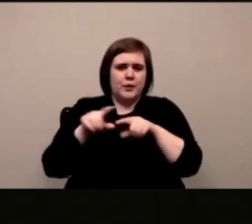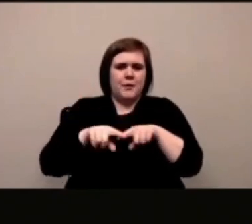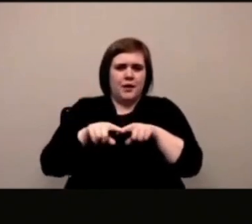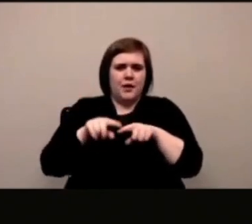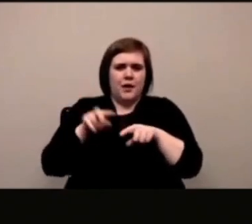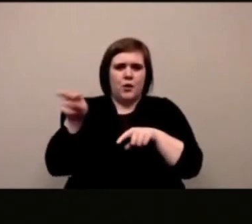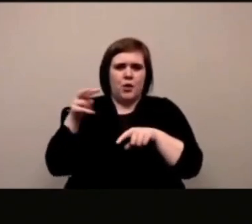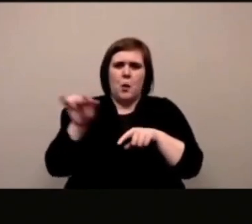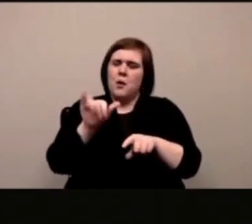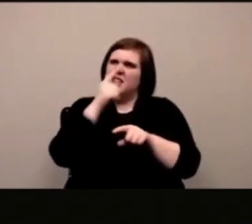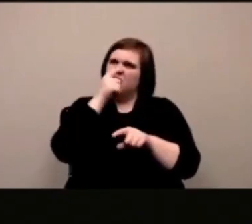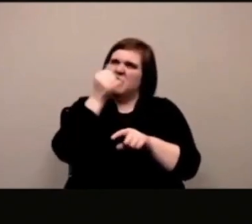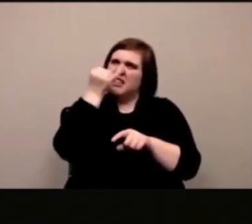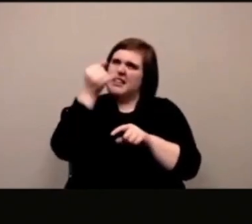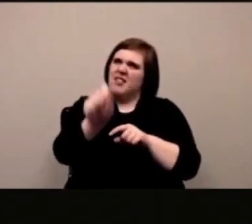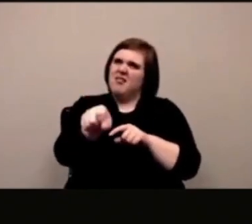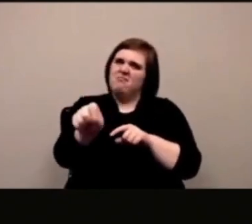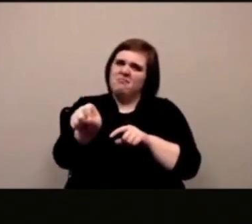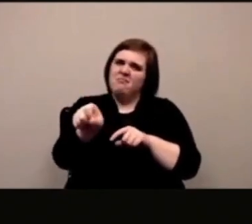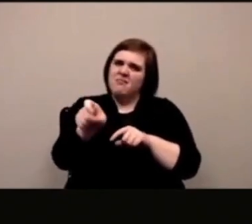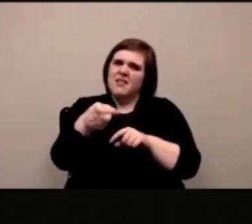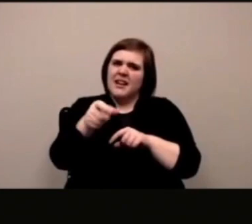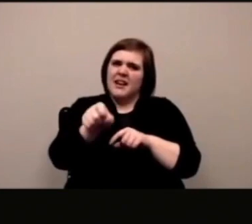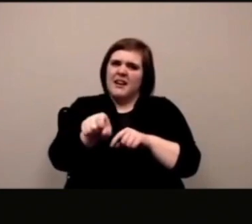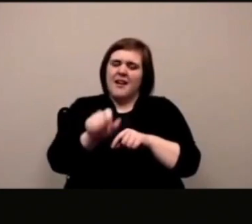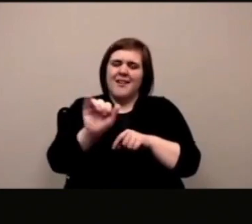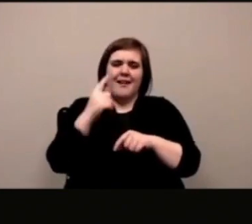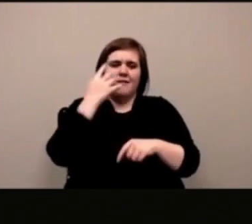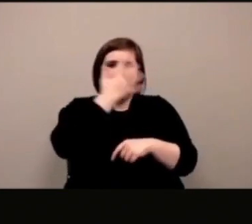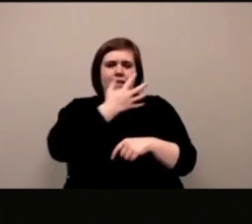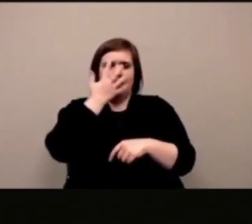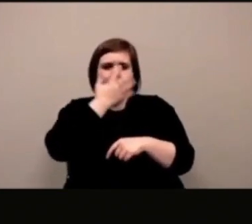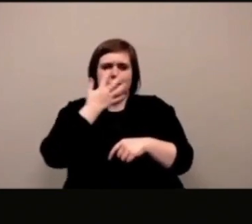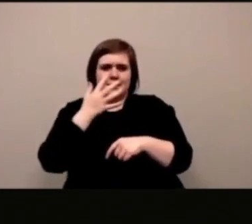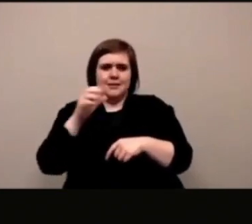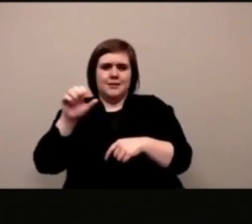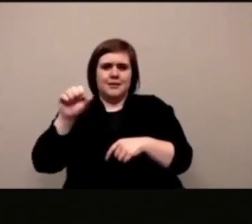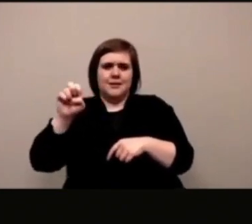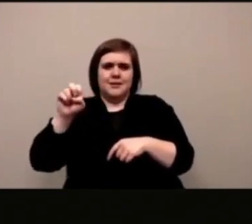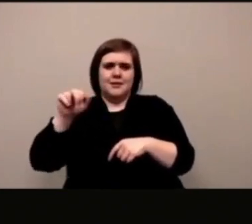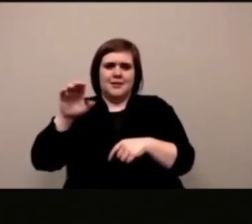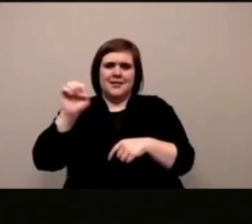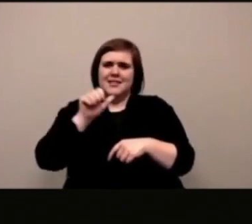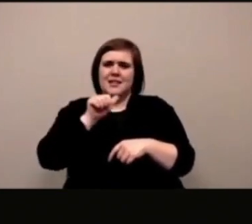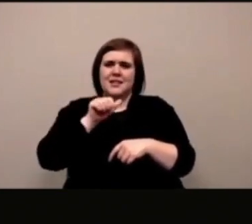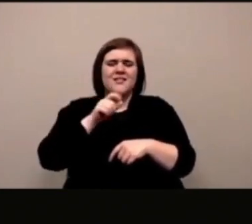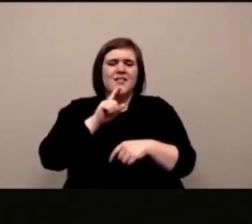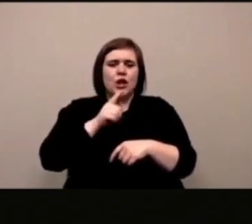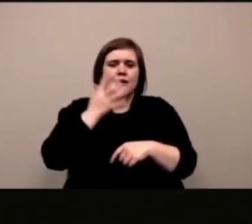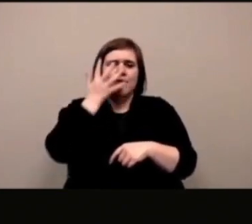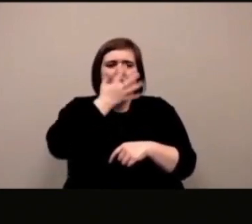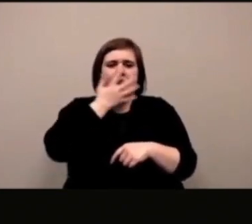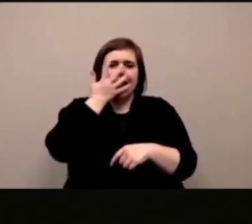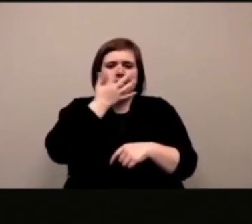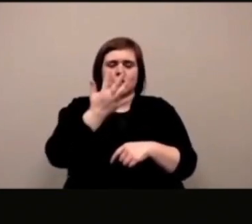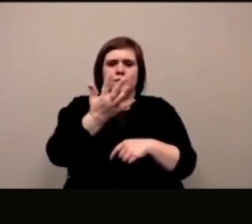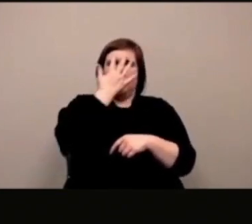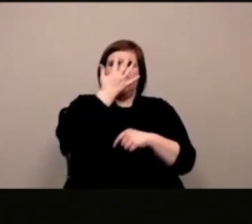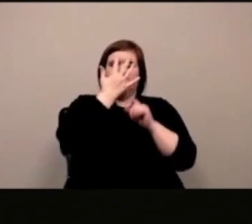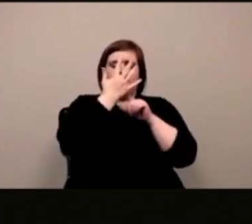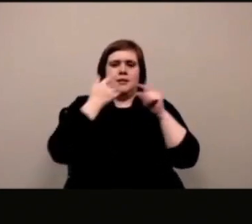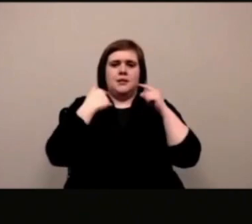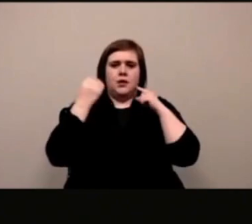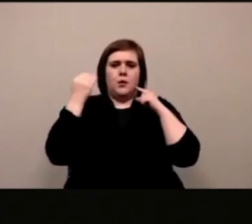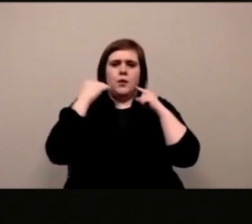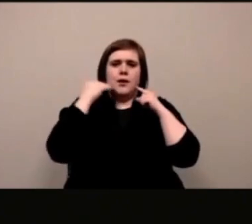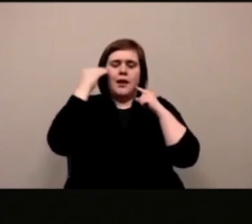Oh yeah, that's an interesting idea. The face sensing concept is very face front. It does not really deal well with sideways. Yeah. Like this, but